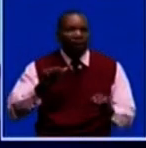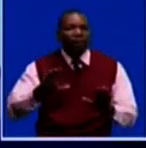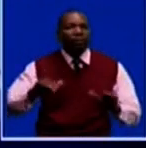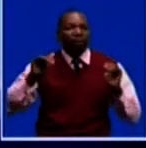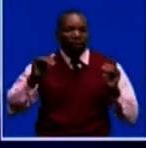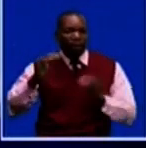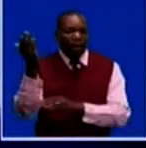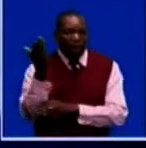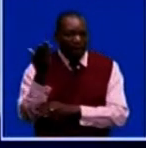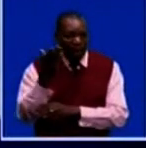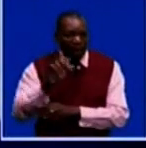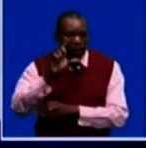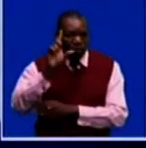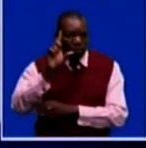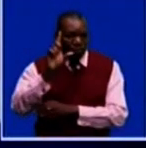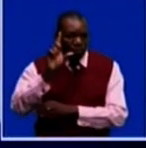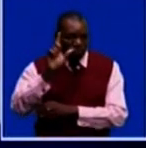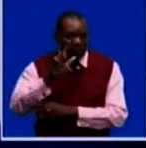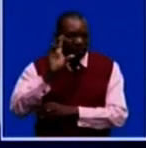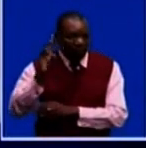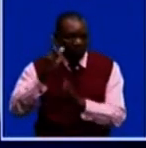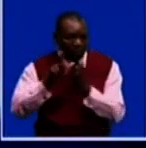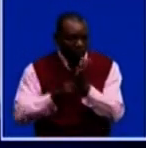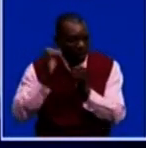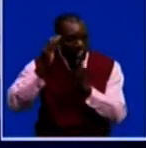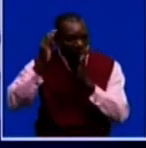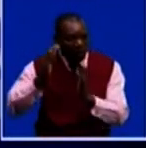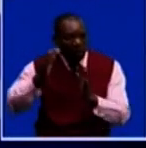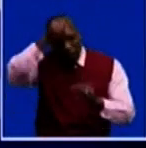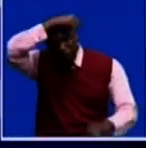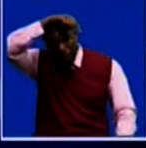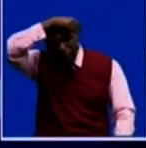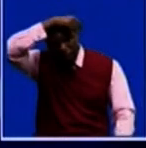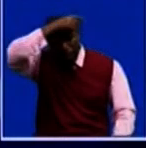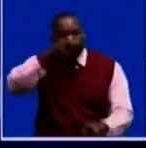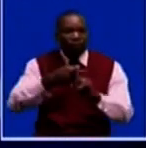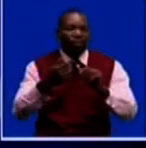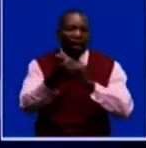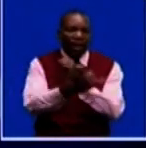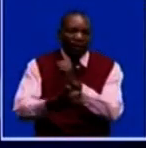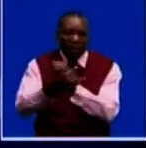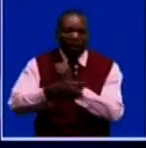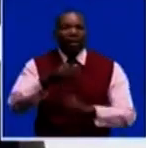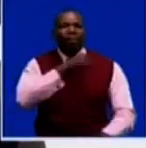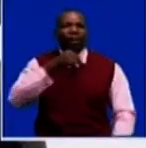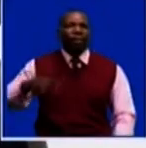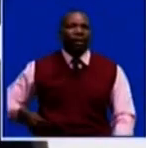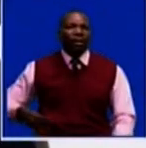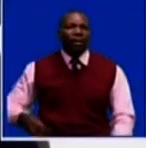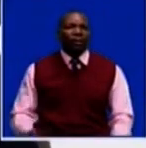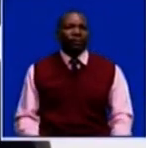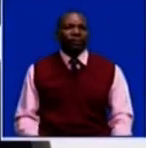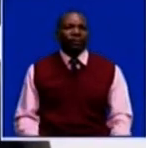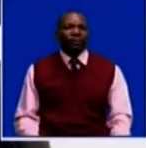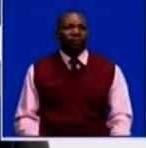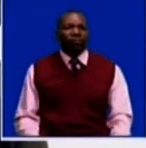a graduation ceremony of 27 law enforcement officers drawn from member countries. That, and I quote,